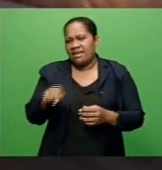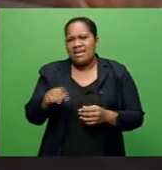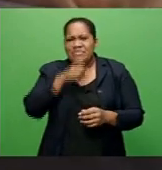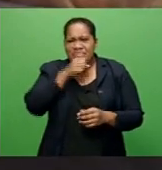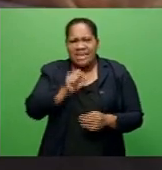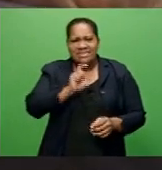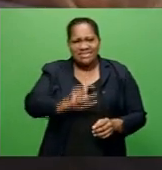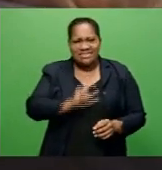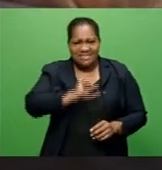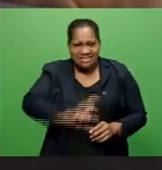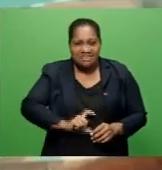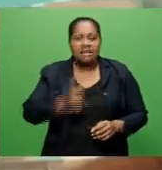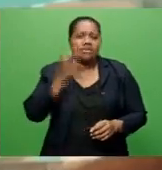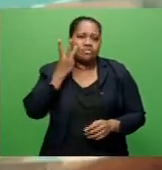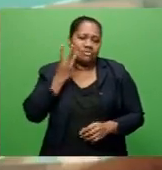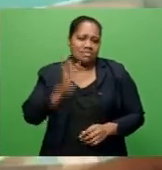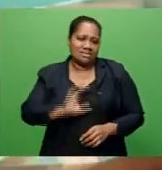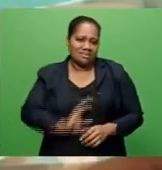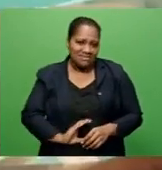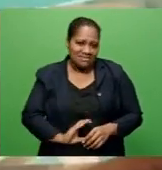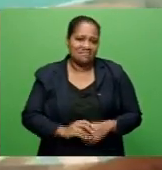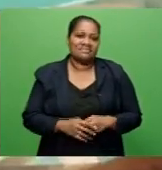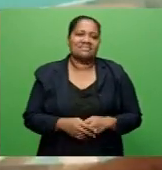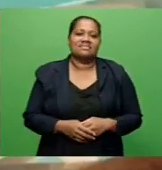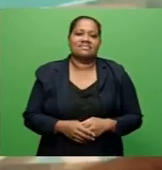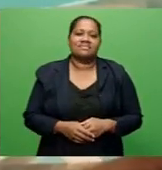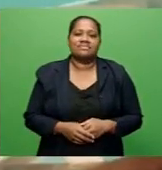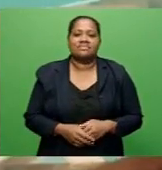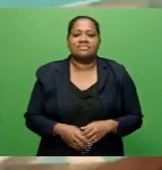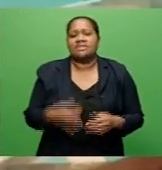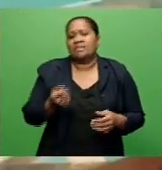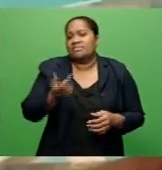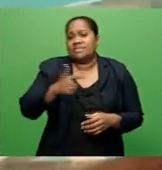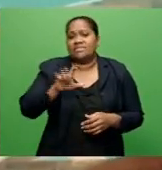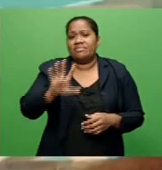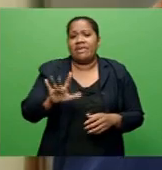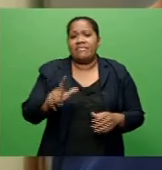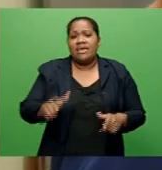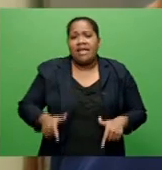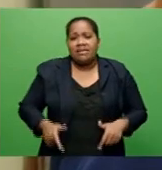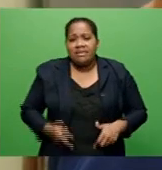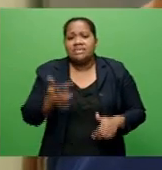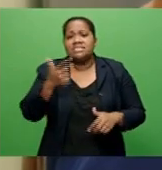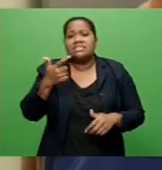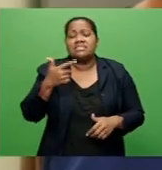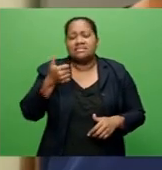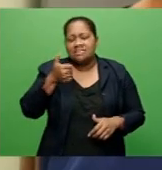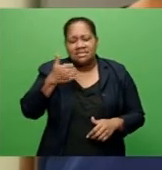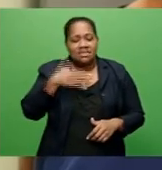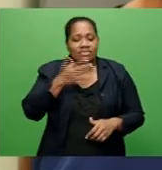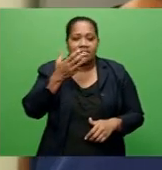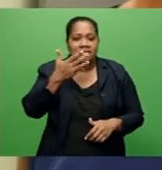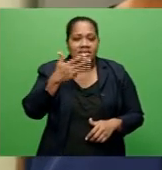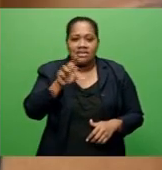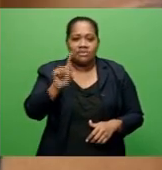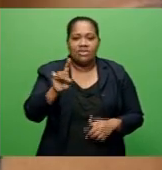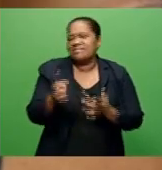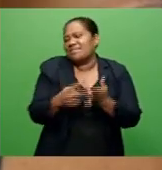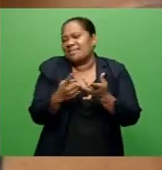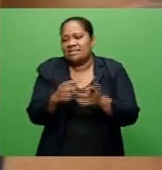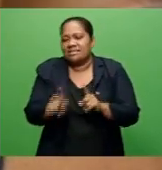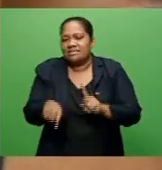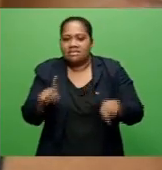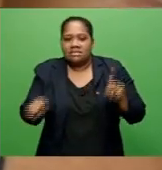There were 85 colorectal cancers and 75 liver and 691 other types of cancer cases